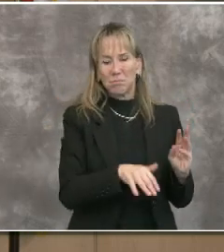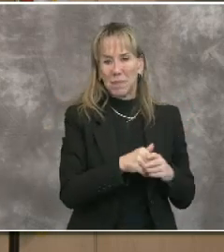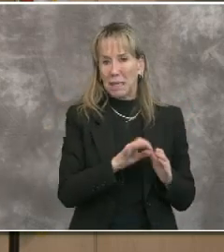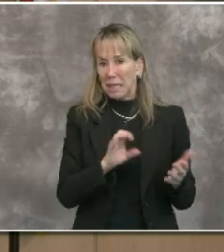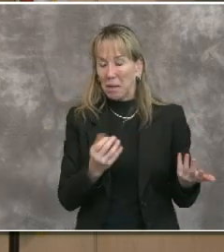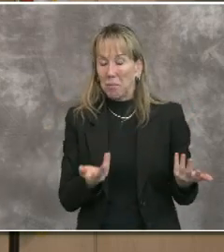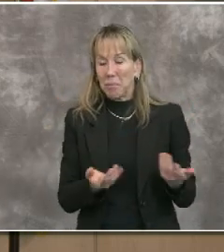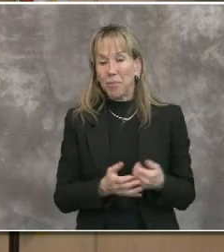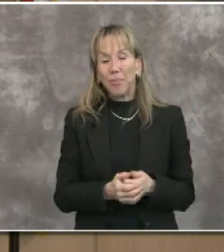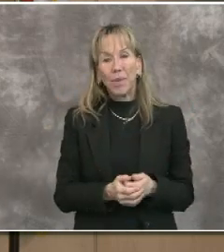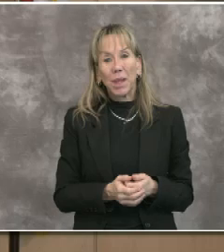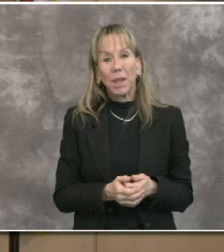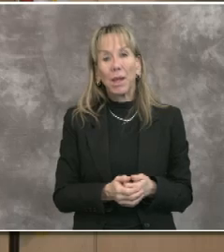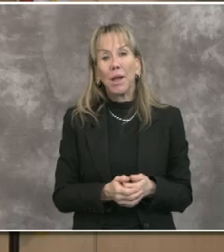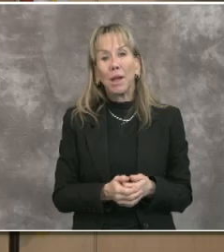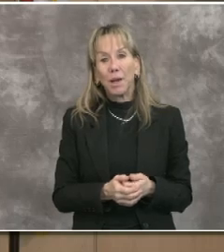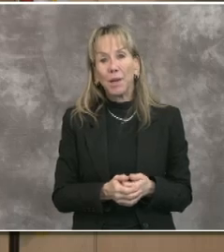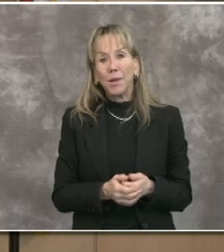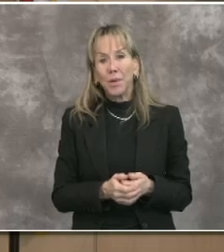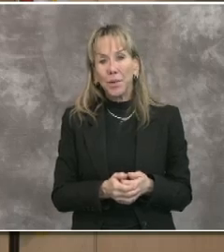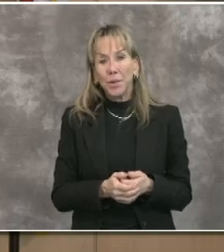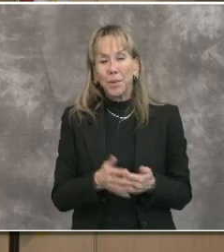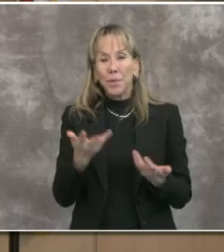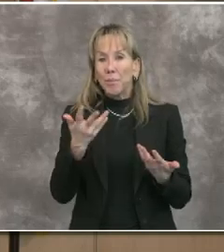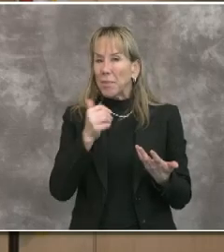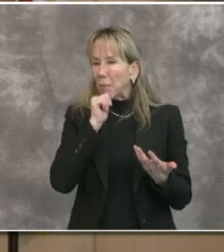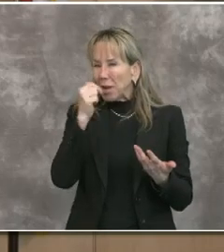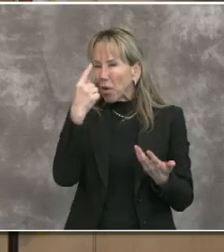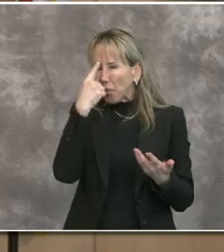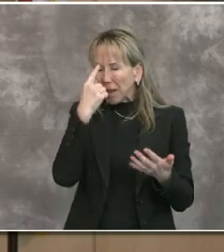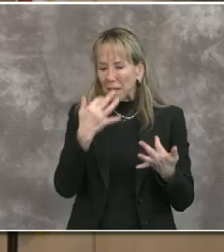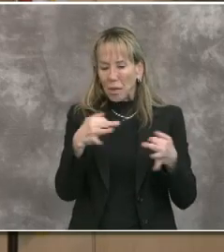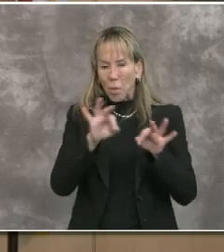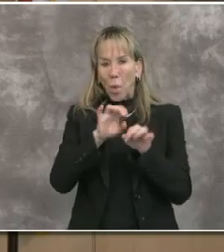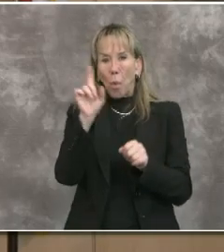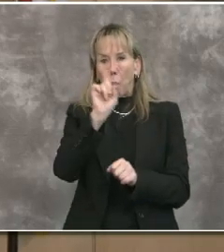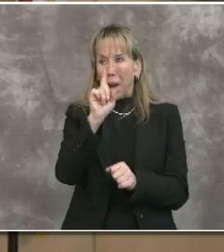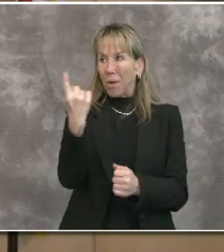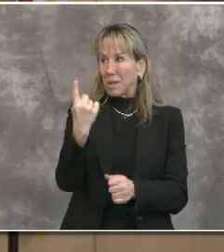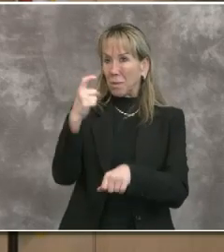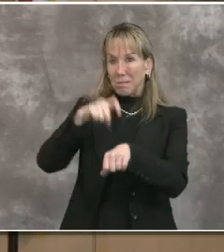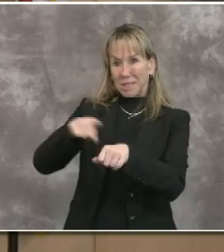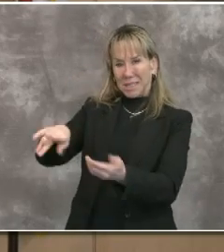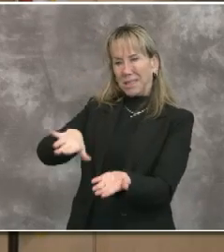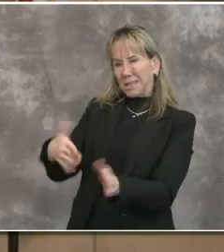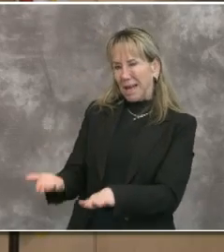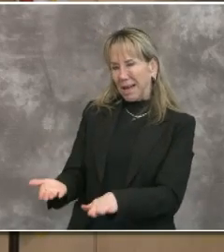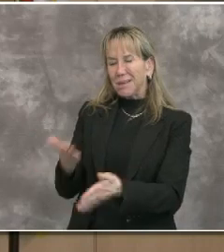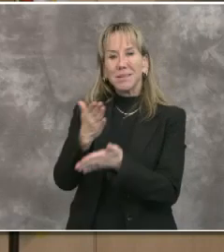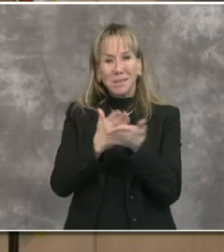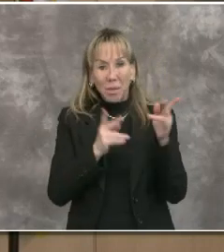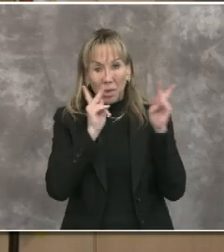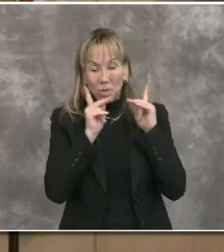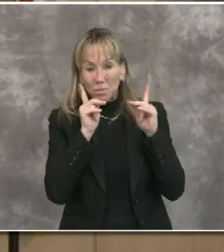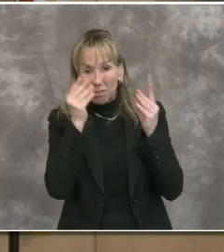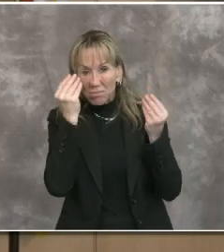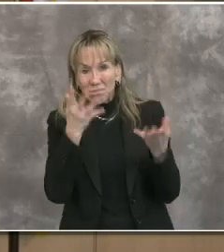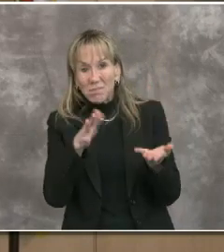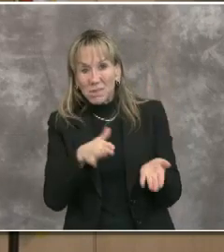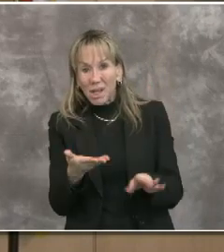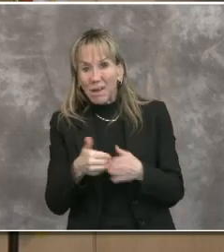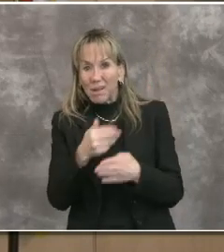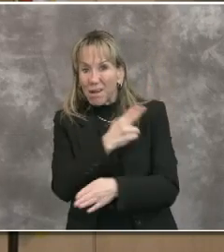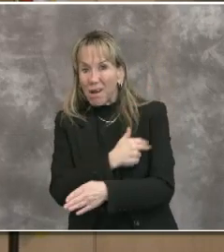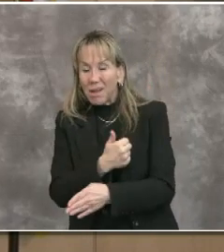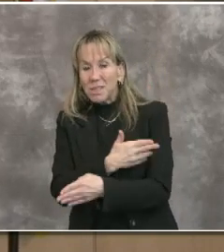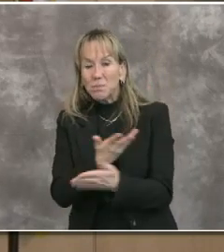don't necessarily think it's relevant where somebody died. Many of these individuals died in the hospital. So